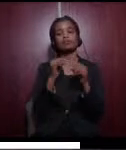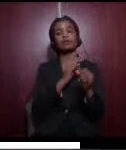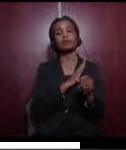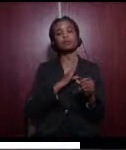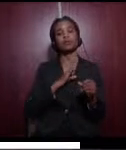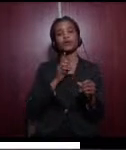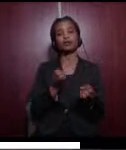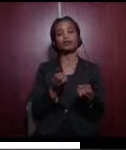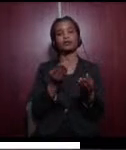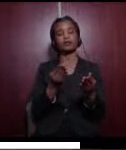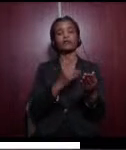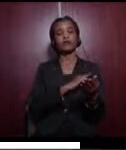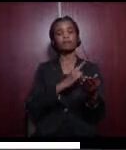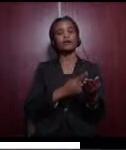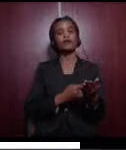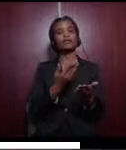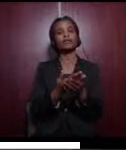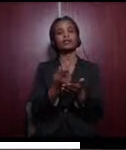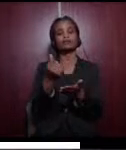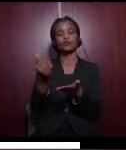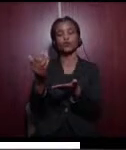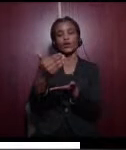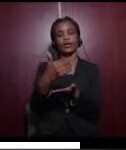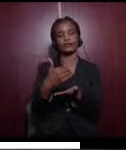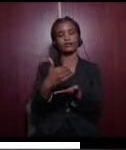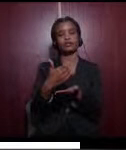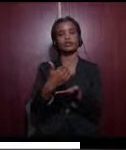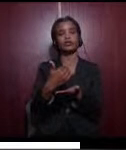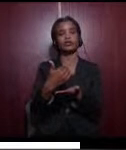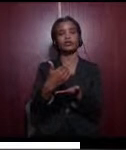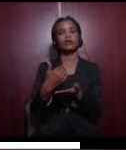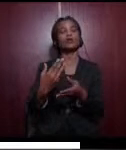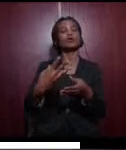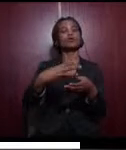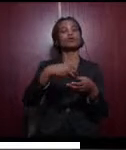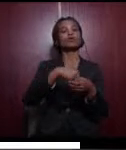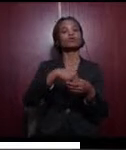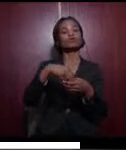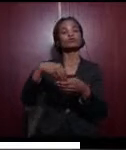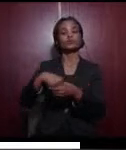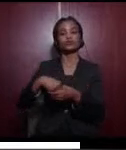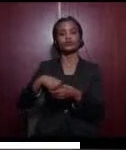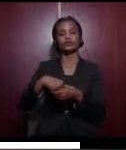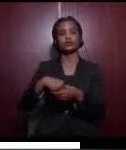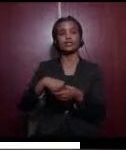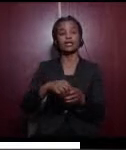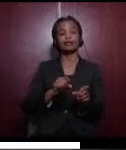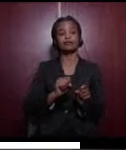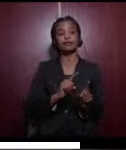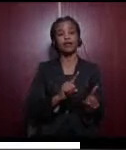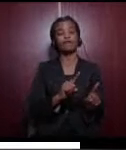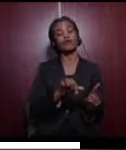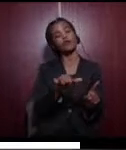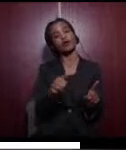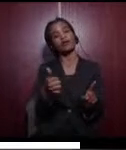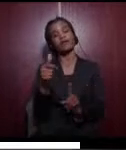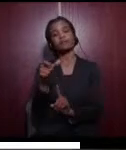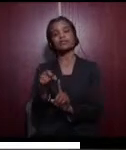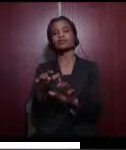to collect contributions and control and collection of those contributions by themselves or by other persons or